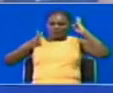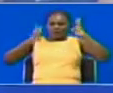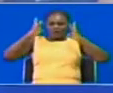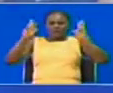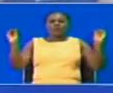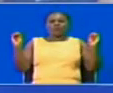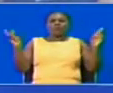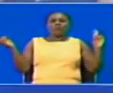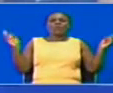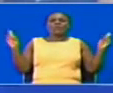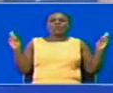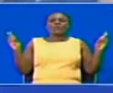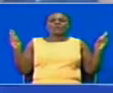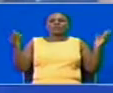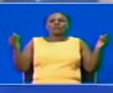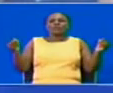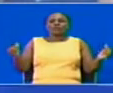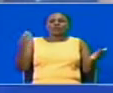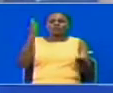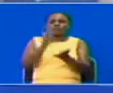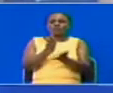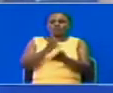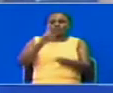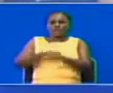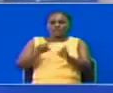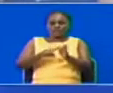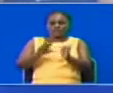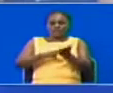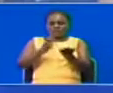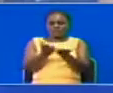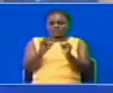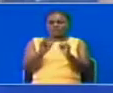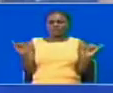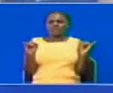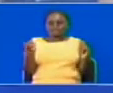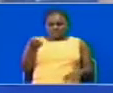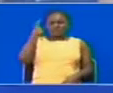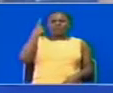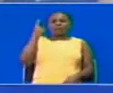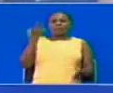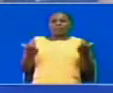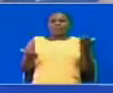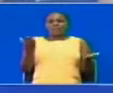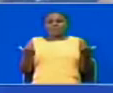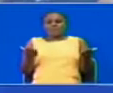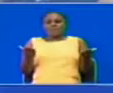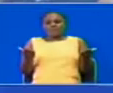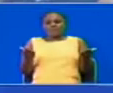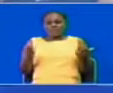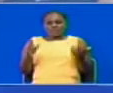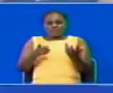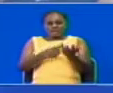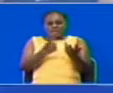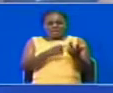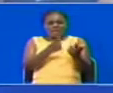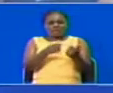should be ready to swallow the bitter truth when the voter register is cleaned. They discover maybe that the tyrant of numbers they thought they